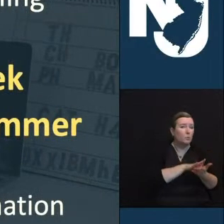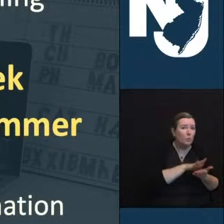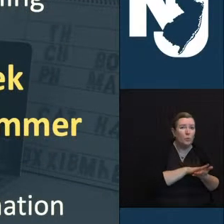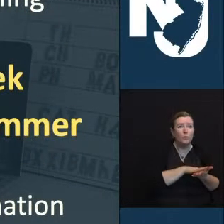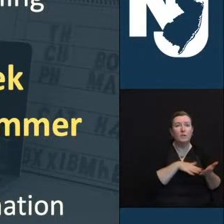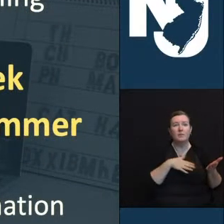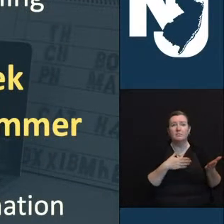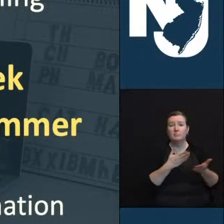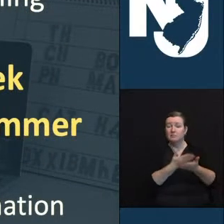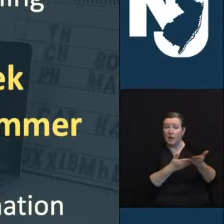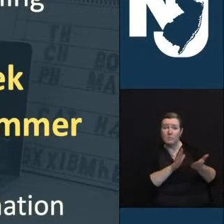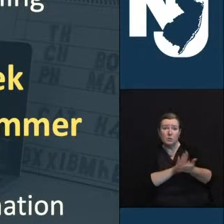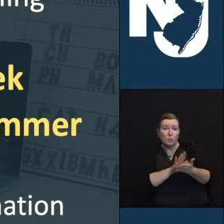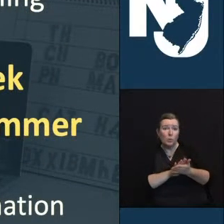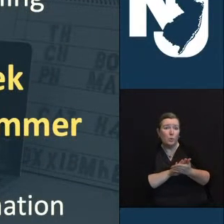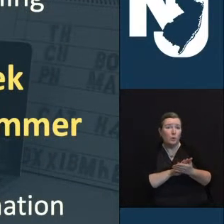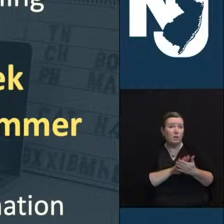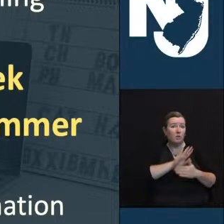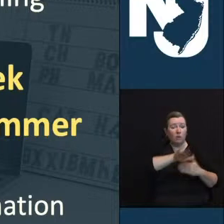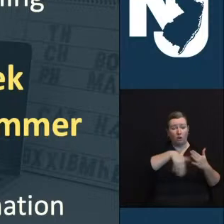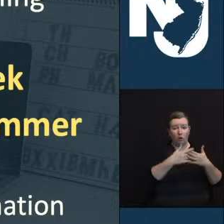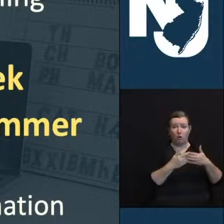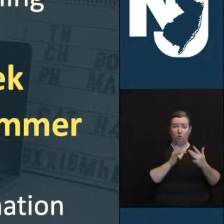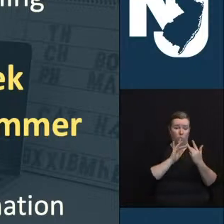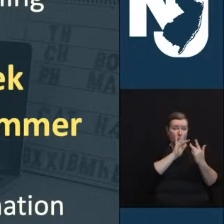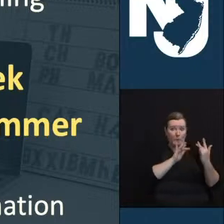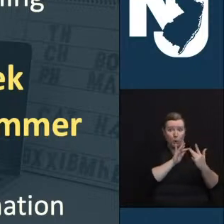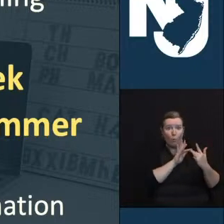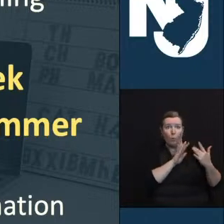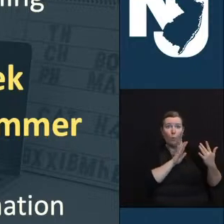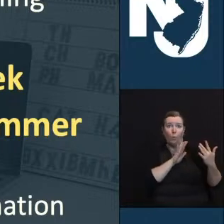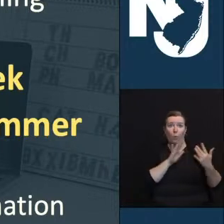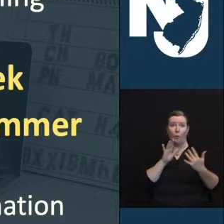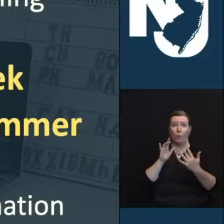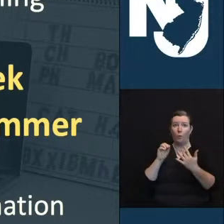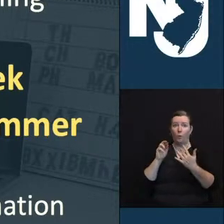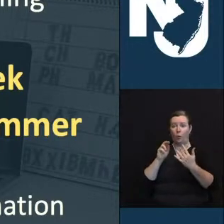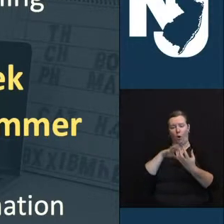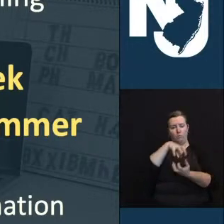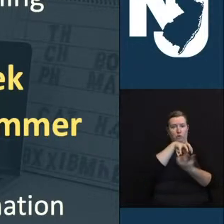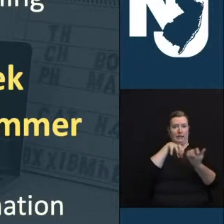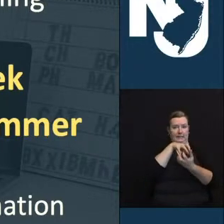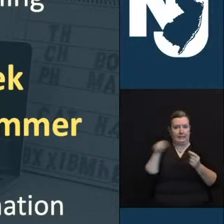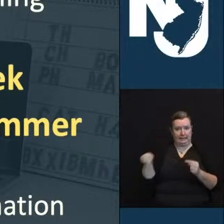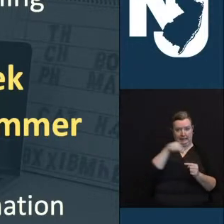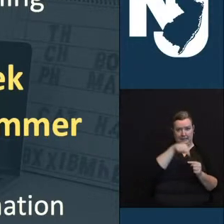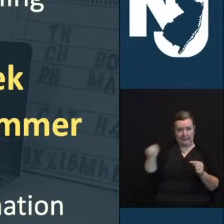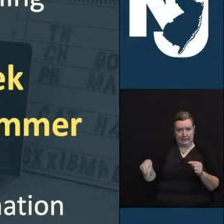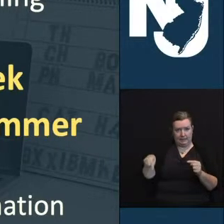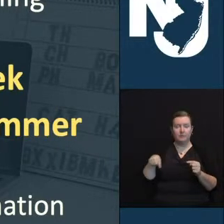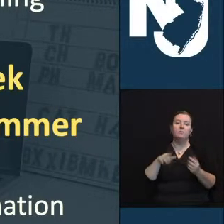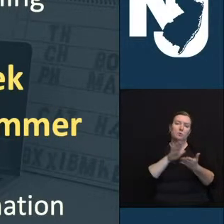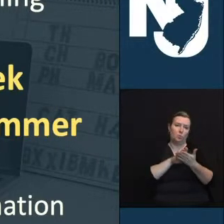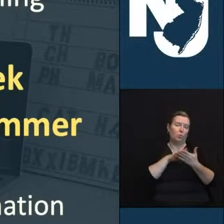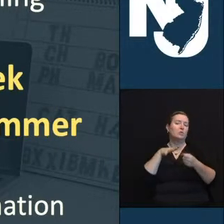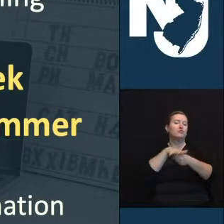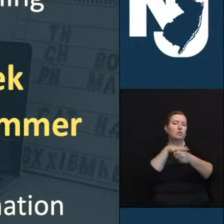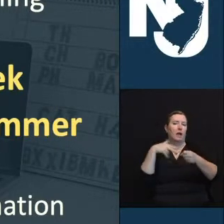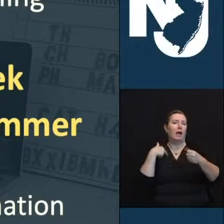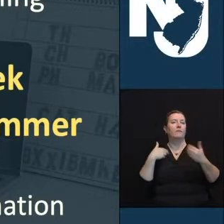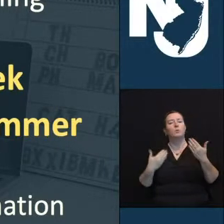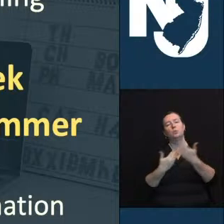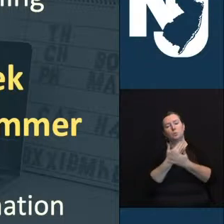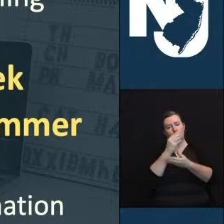either all remote or hybrid, the Department of Education has updated its weekly tracking statistics regarding the remote